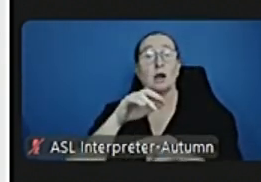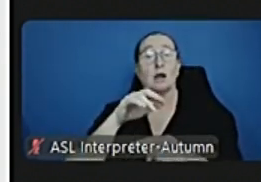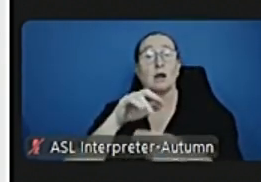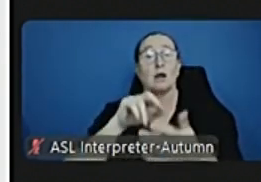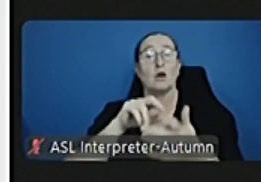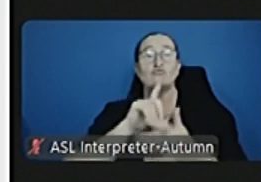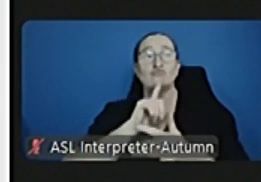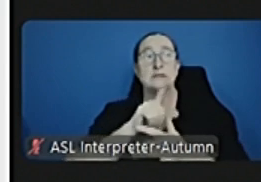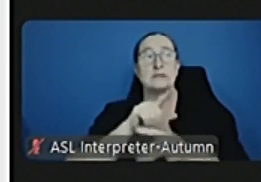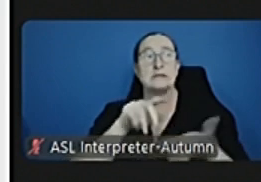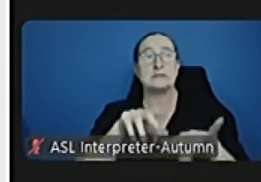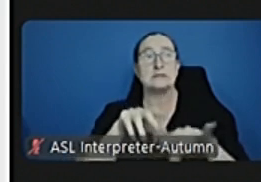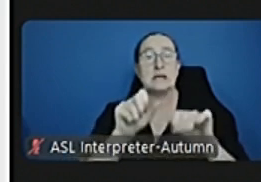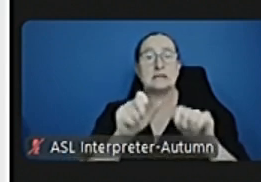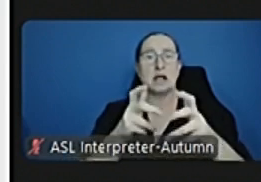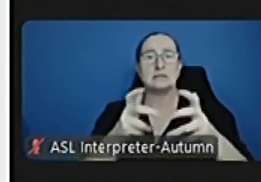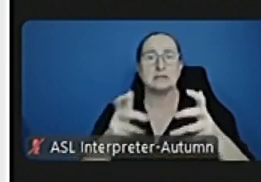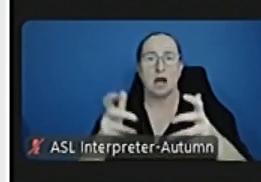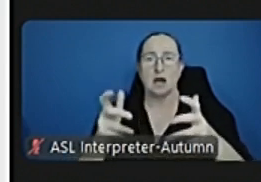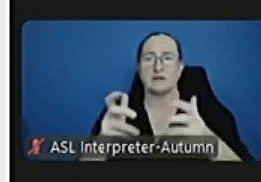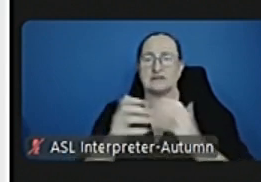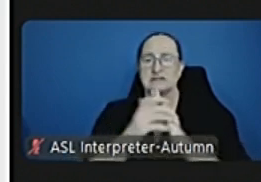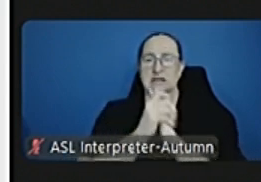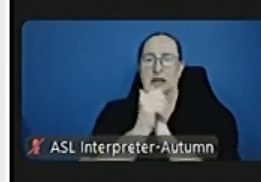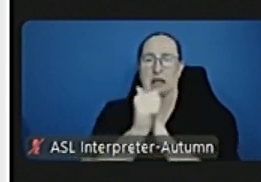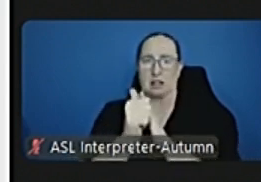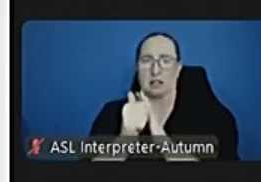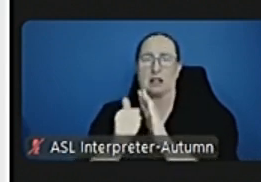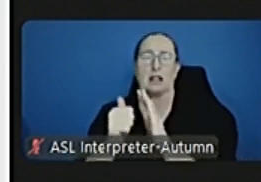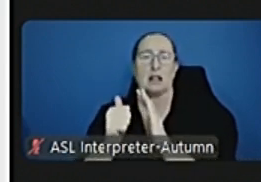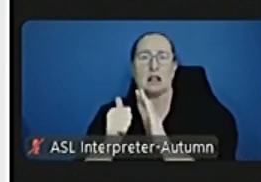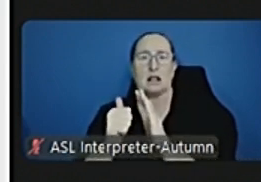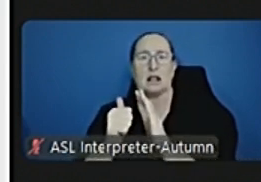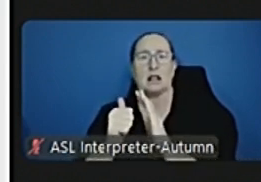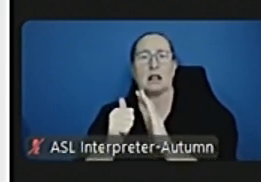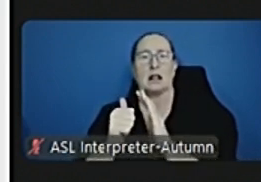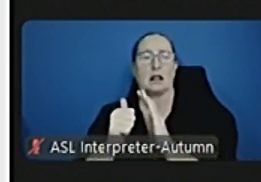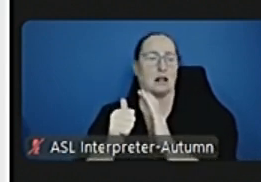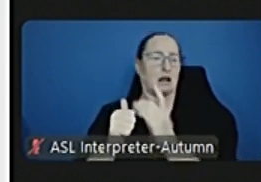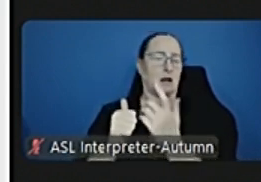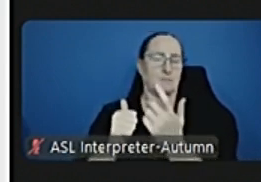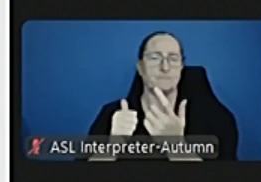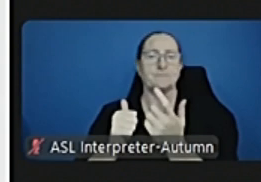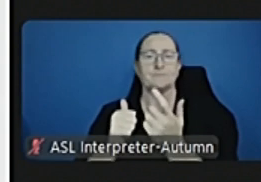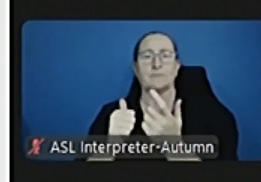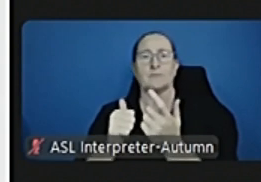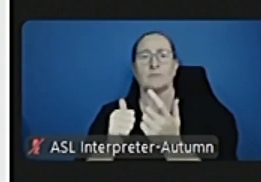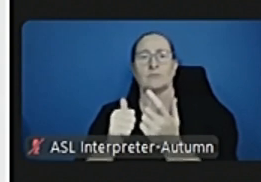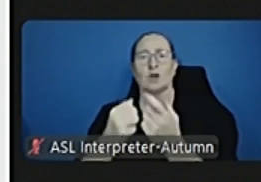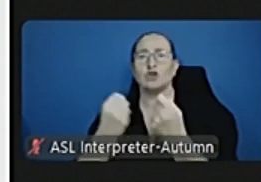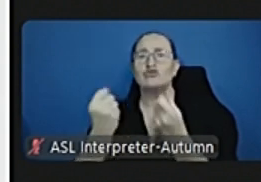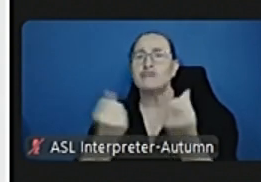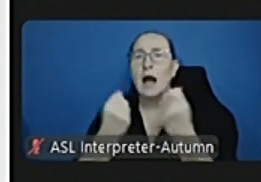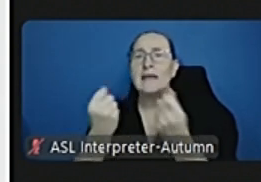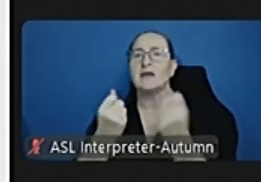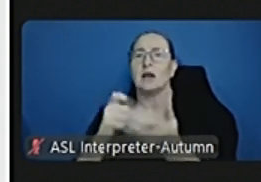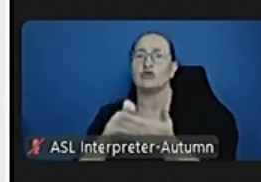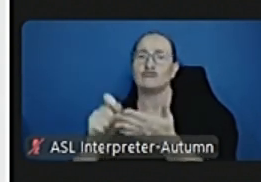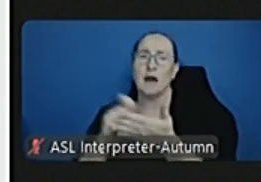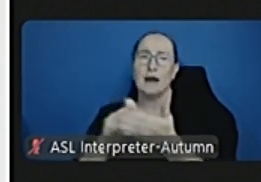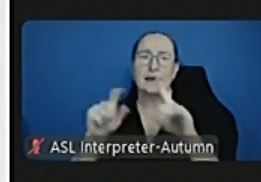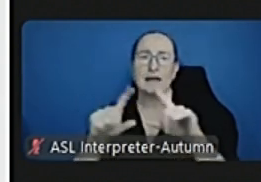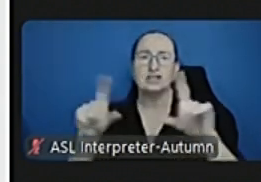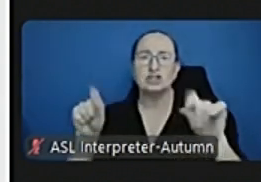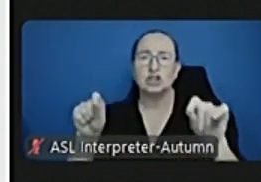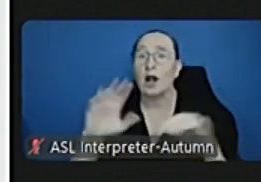takes a lot of skill, day-to-day tasks such as driving, writing a check. All those things